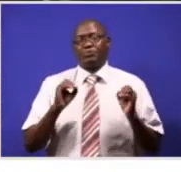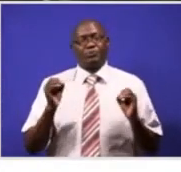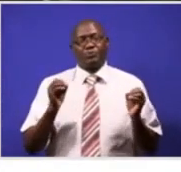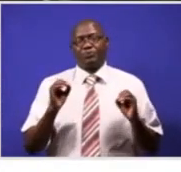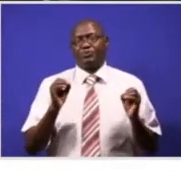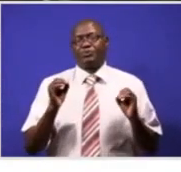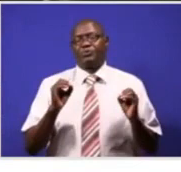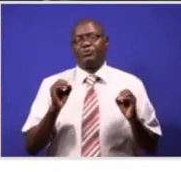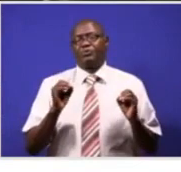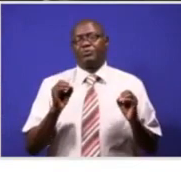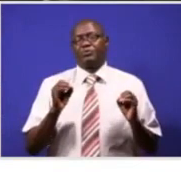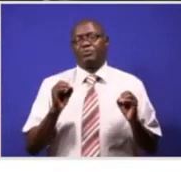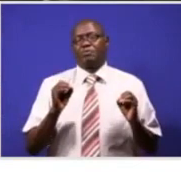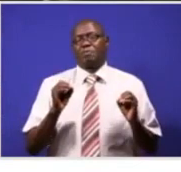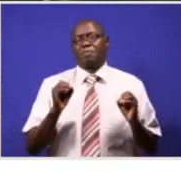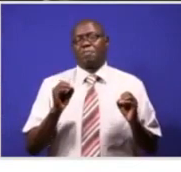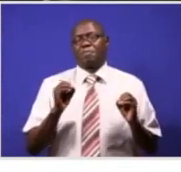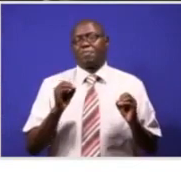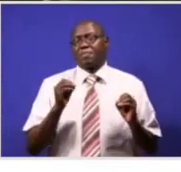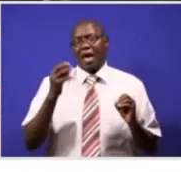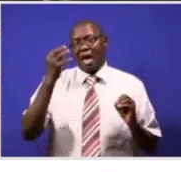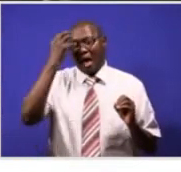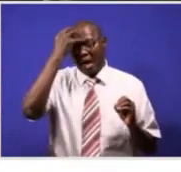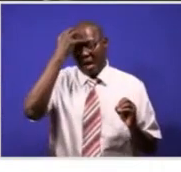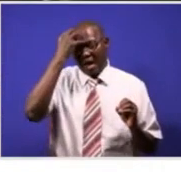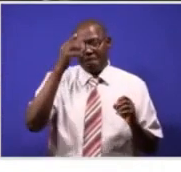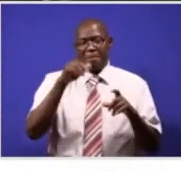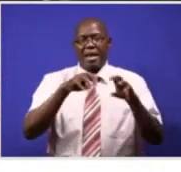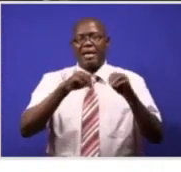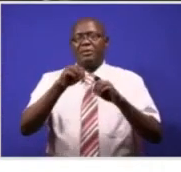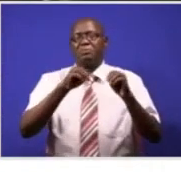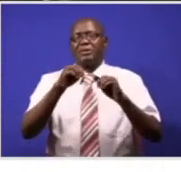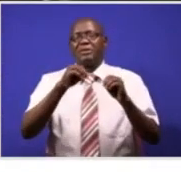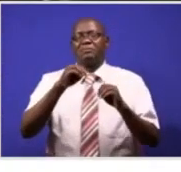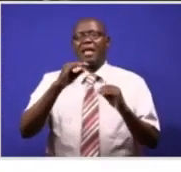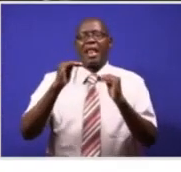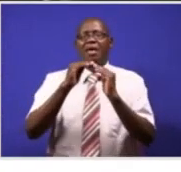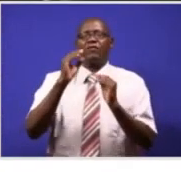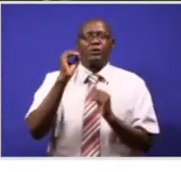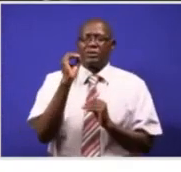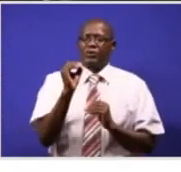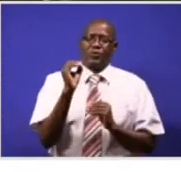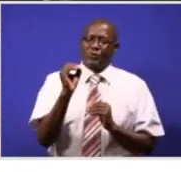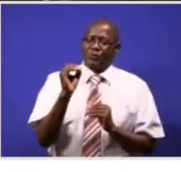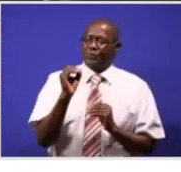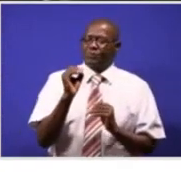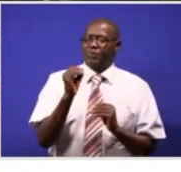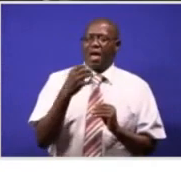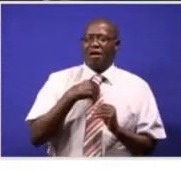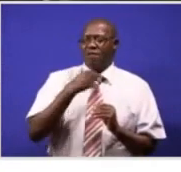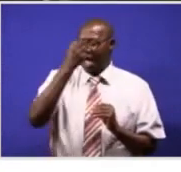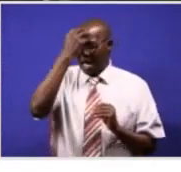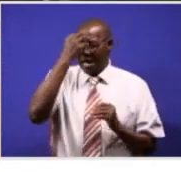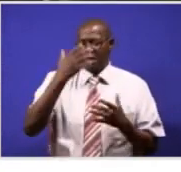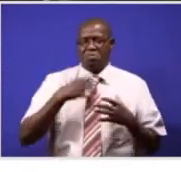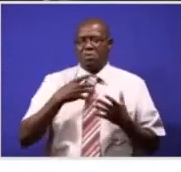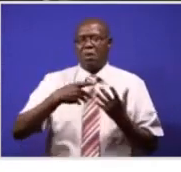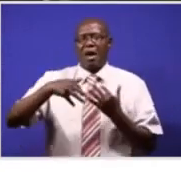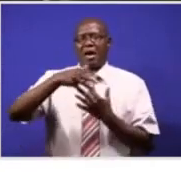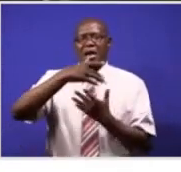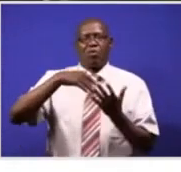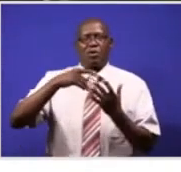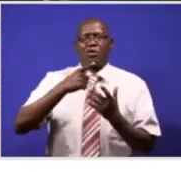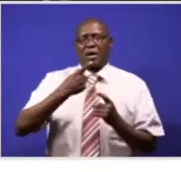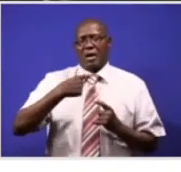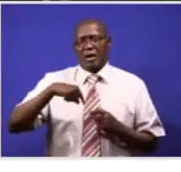of their patience. Anger management is probably at 0 level, and we have angry people around us.